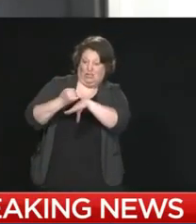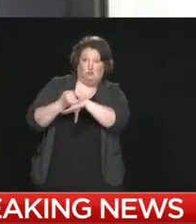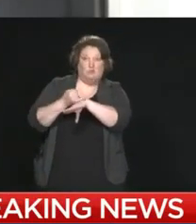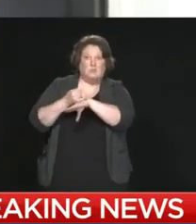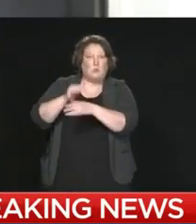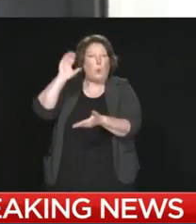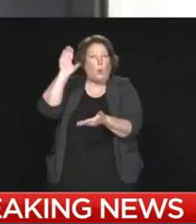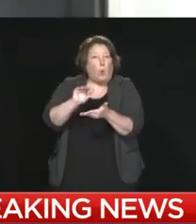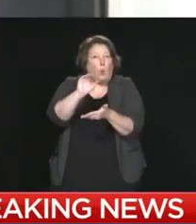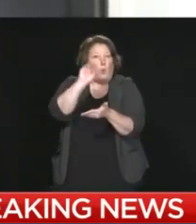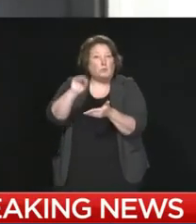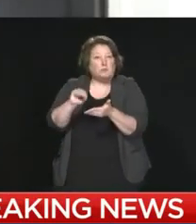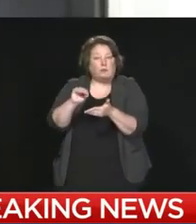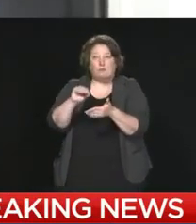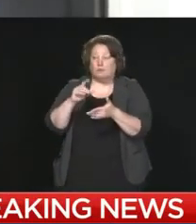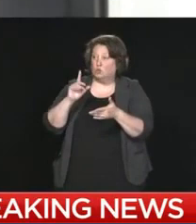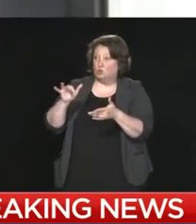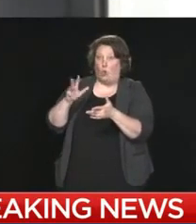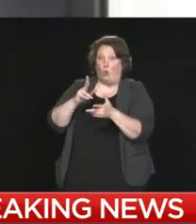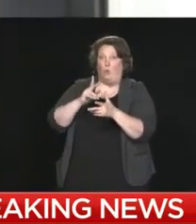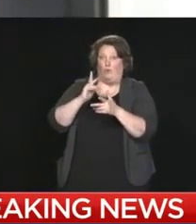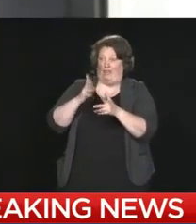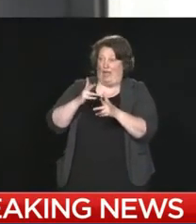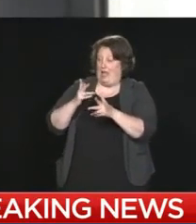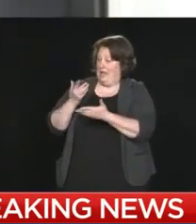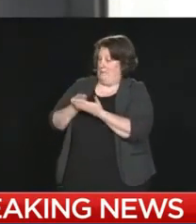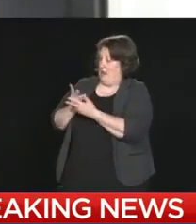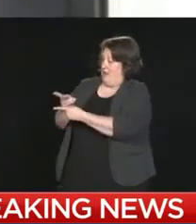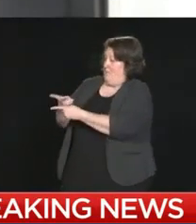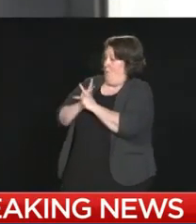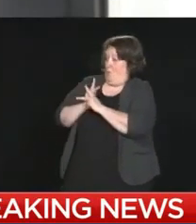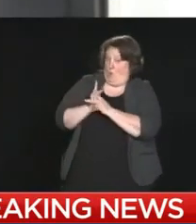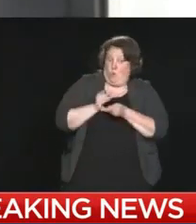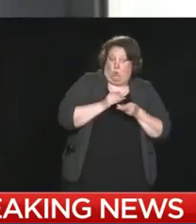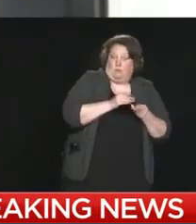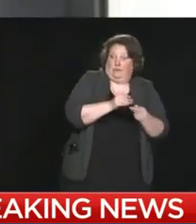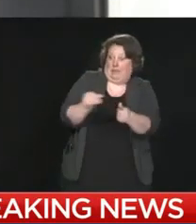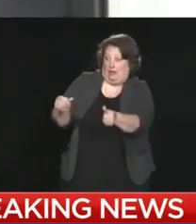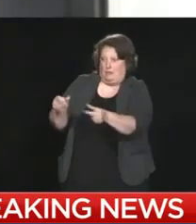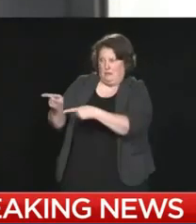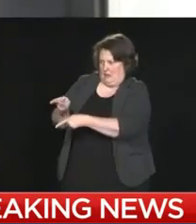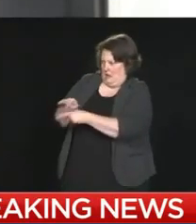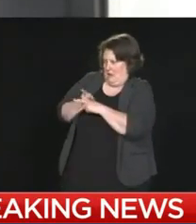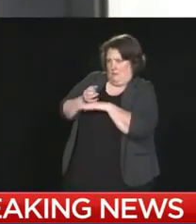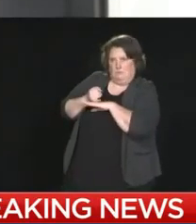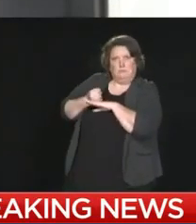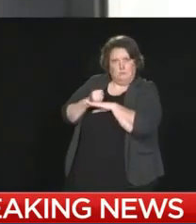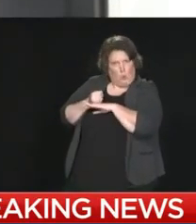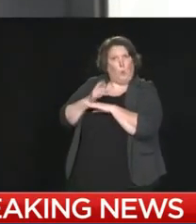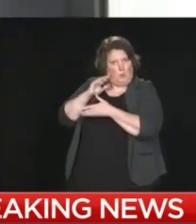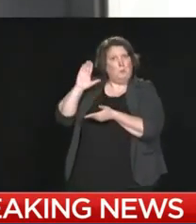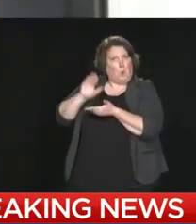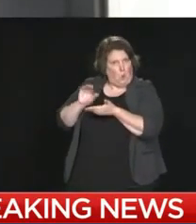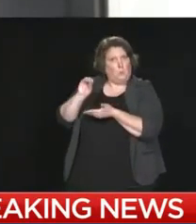debt servicing costs will be low. But we will need to look very carefully at how